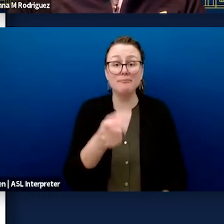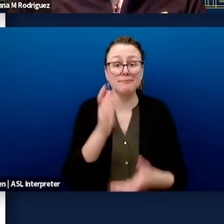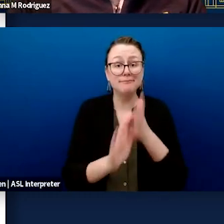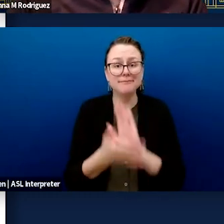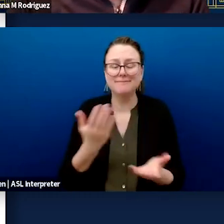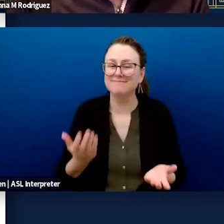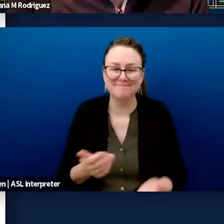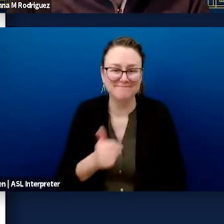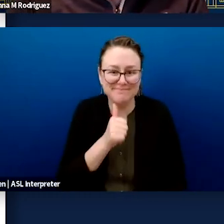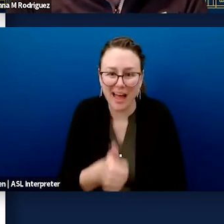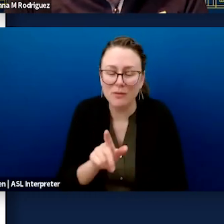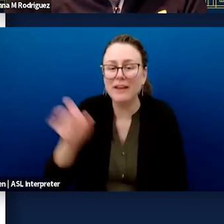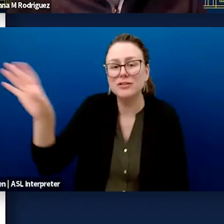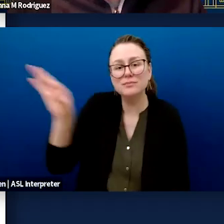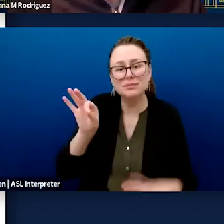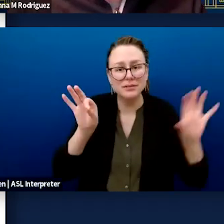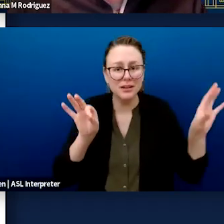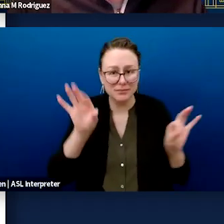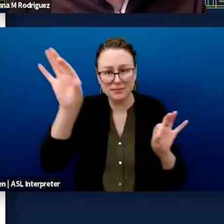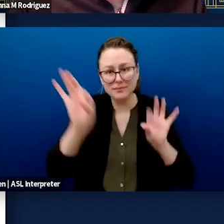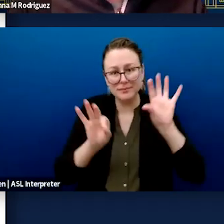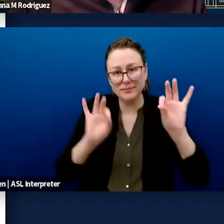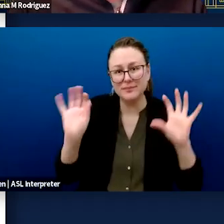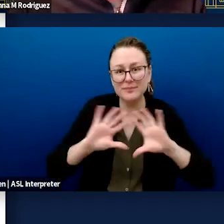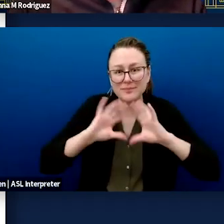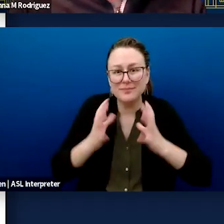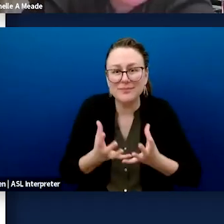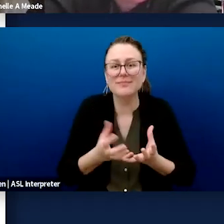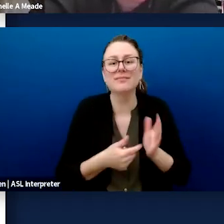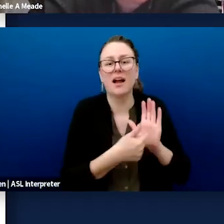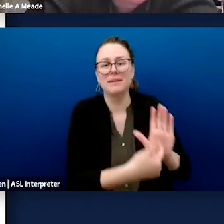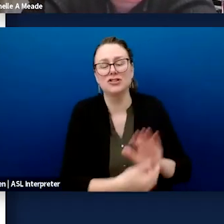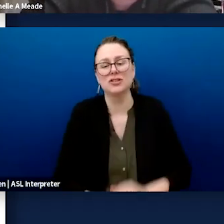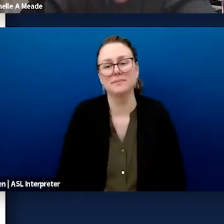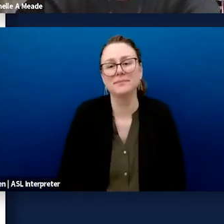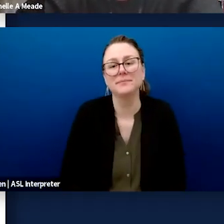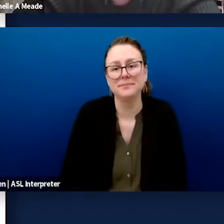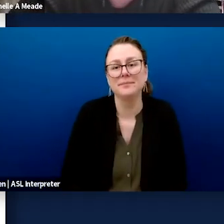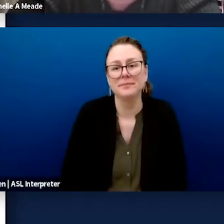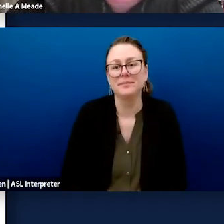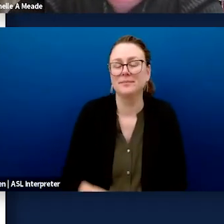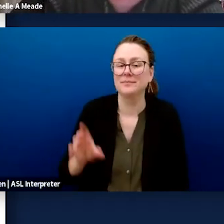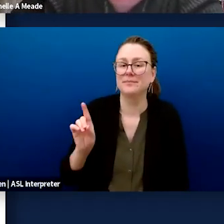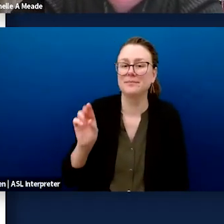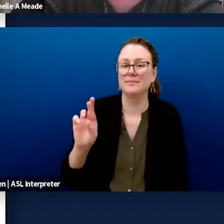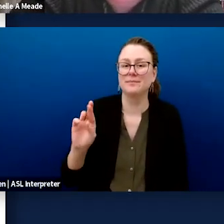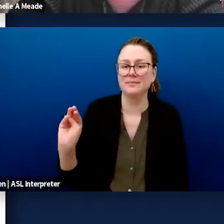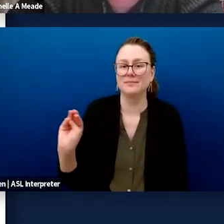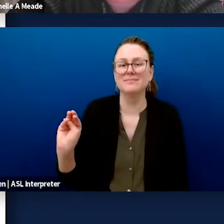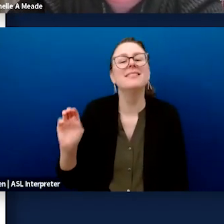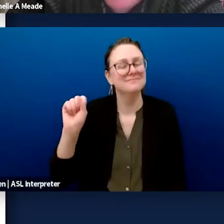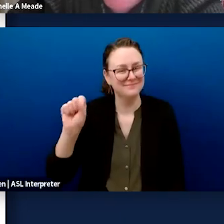And if a combination works, then let's try the combination. I think that's what I'm hearing,